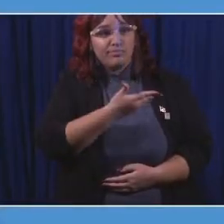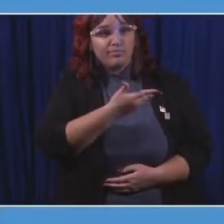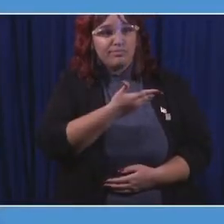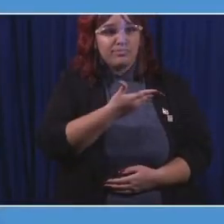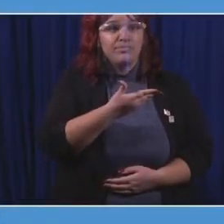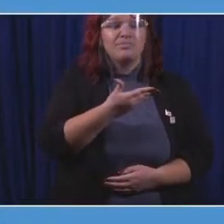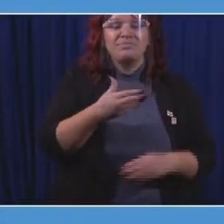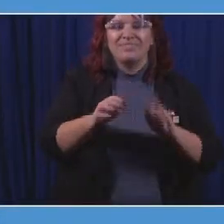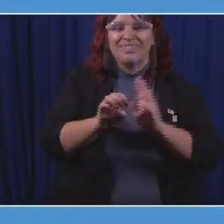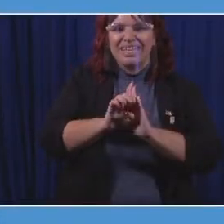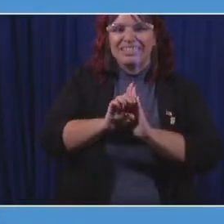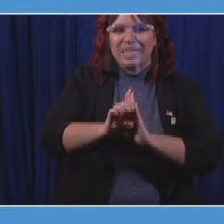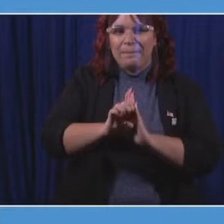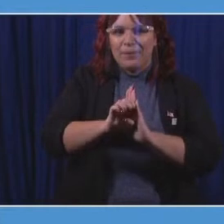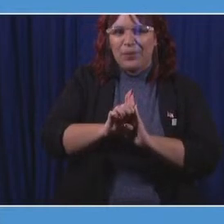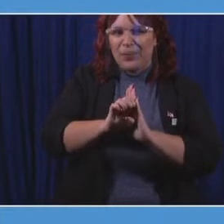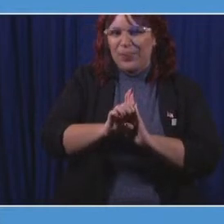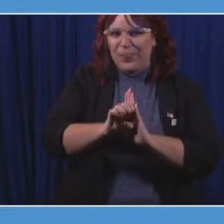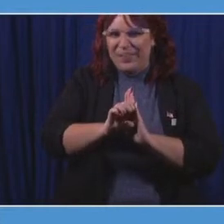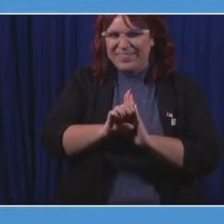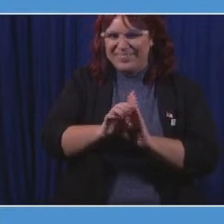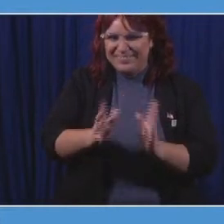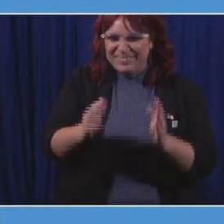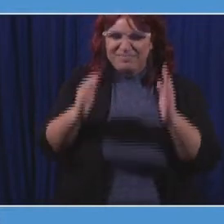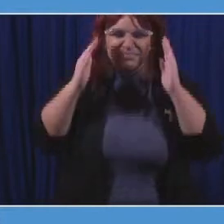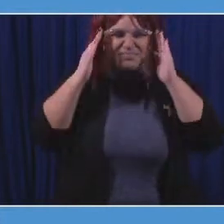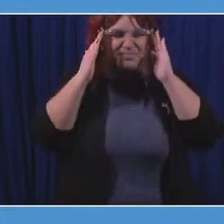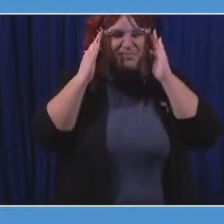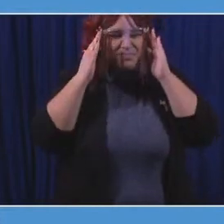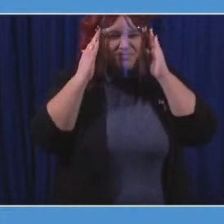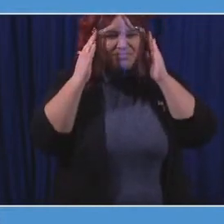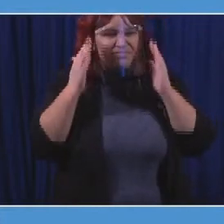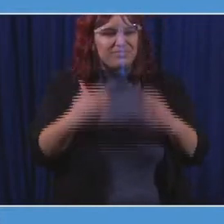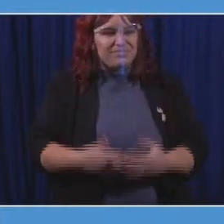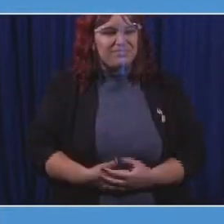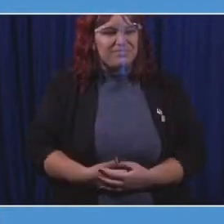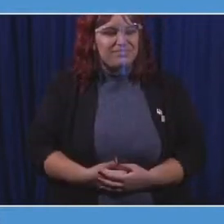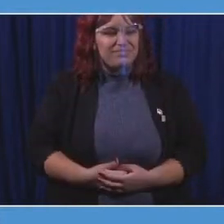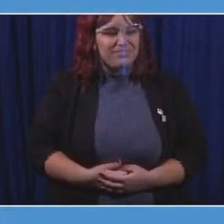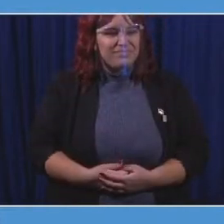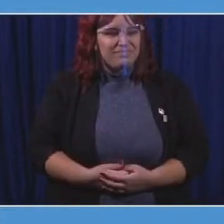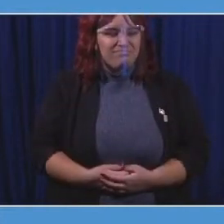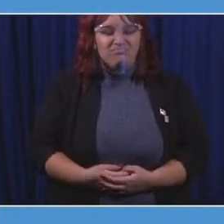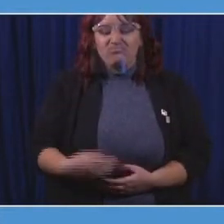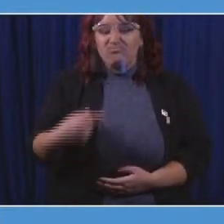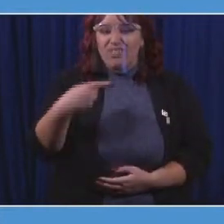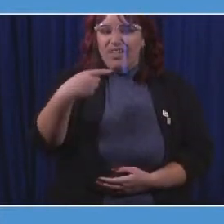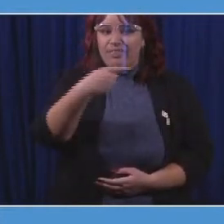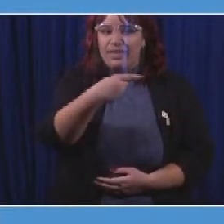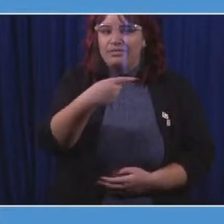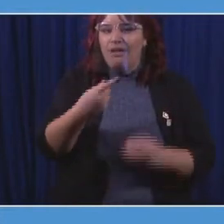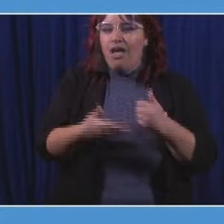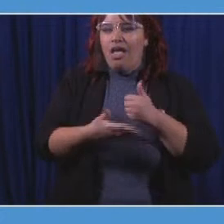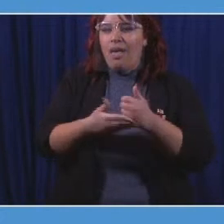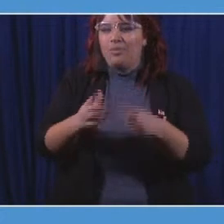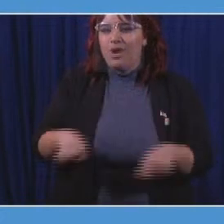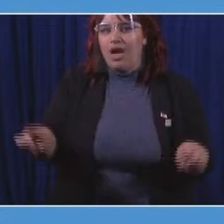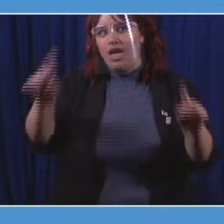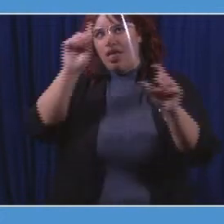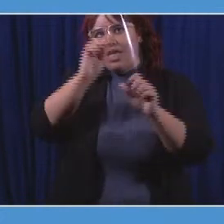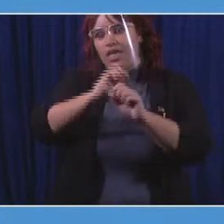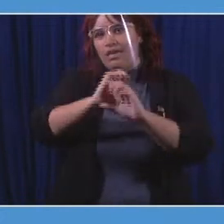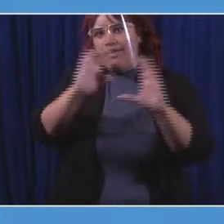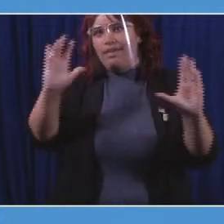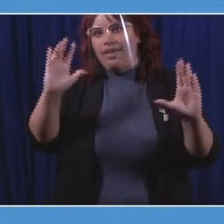not it, but it's going to look similar to this. This is just to illustrate, and this is now